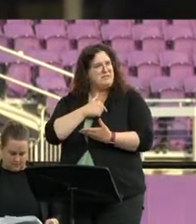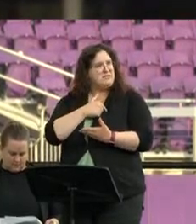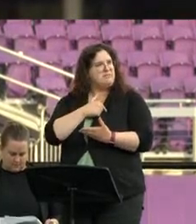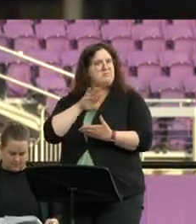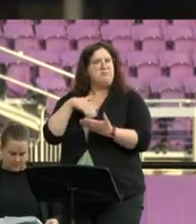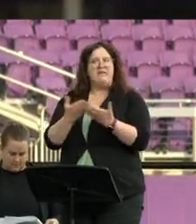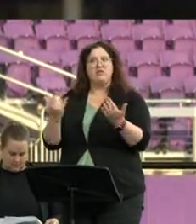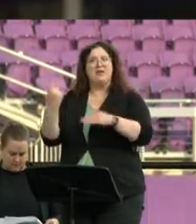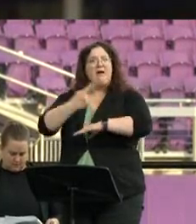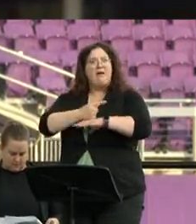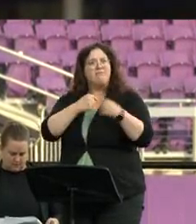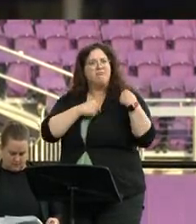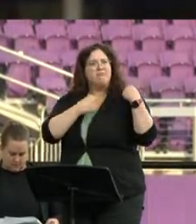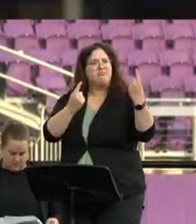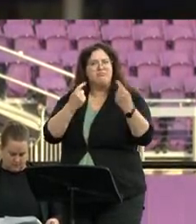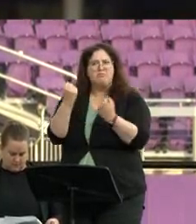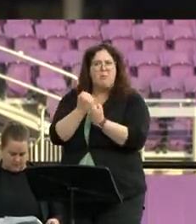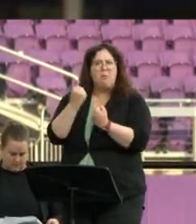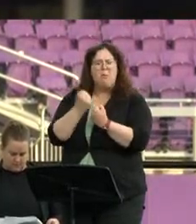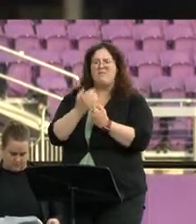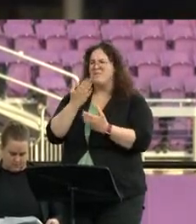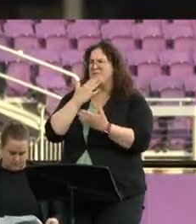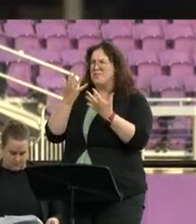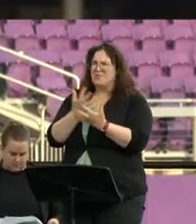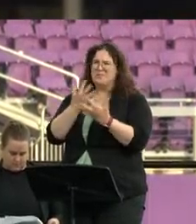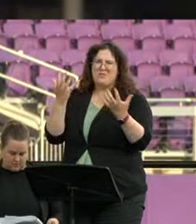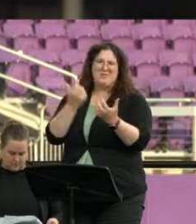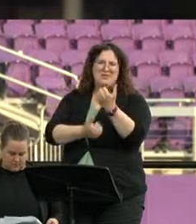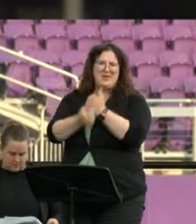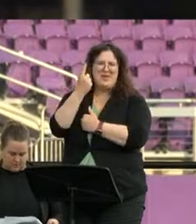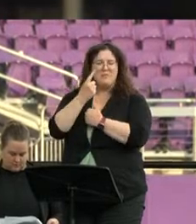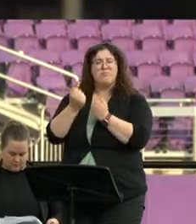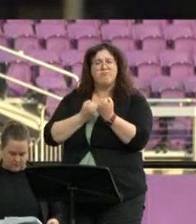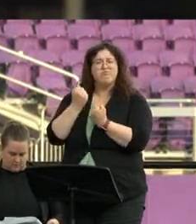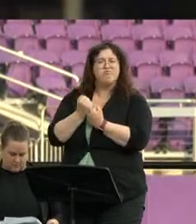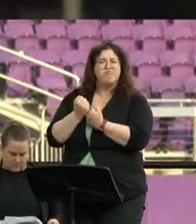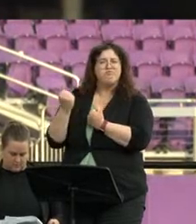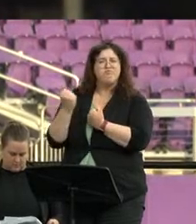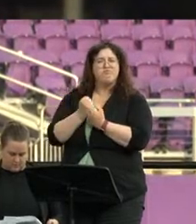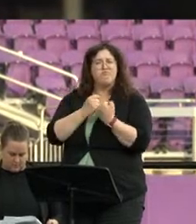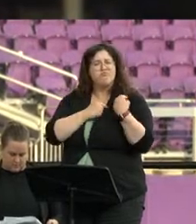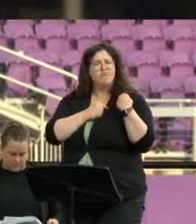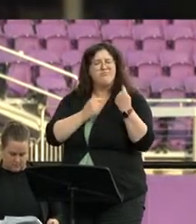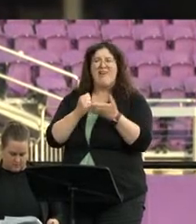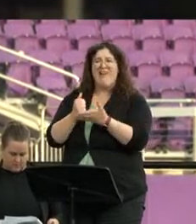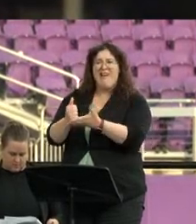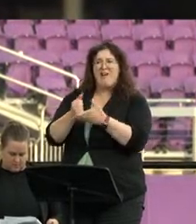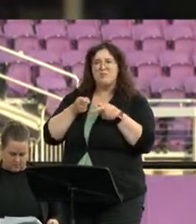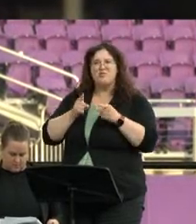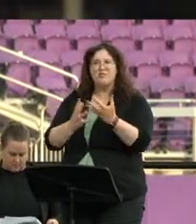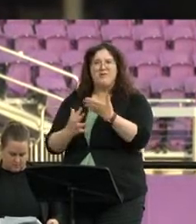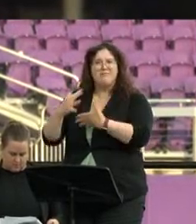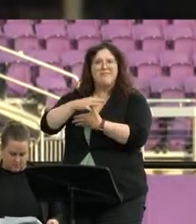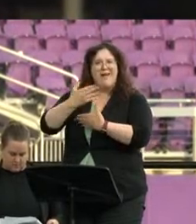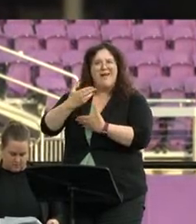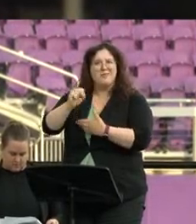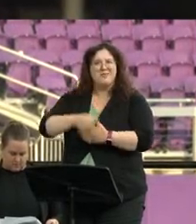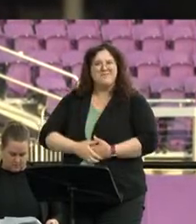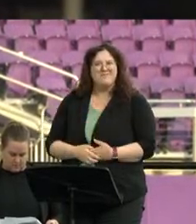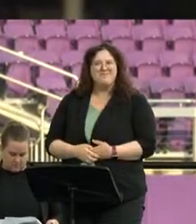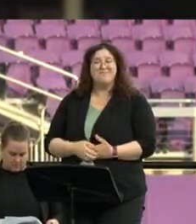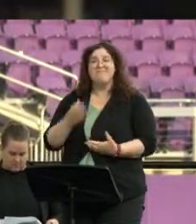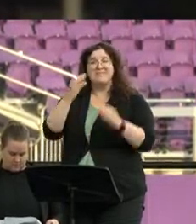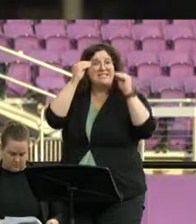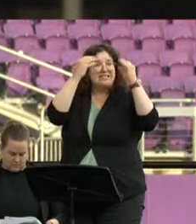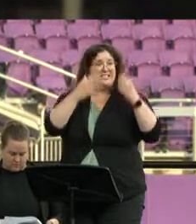we are today. Yes, thank you so much to everyone who has supported us and helped us throughout high school. Whether that be the